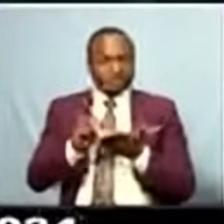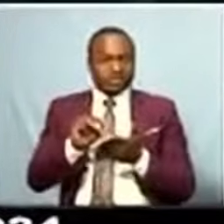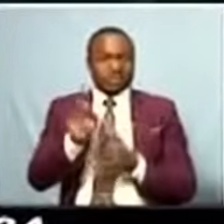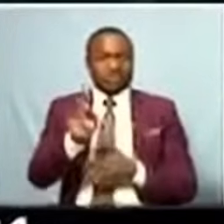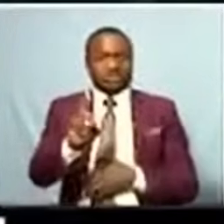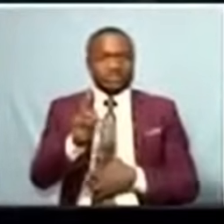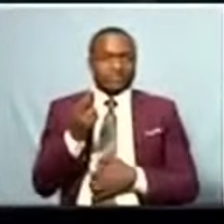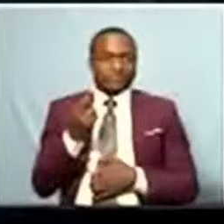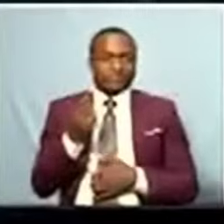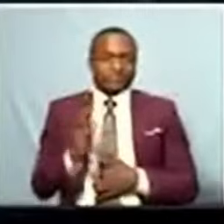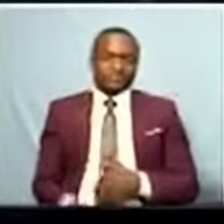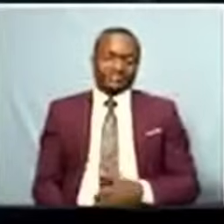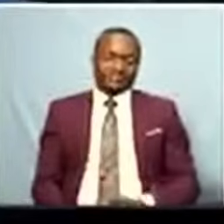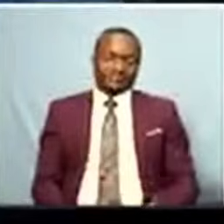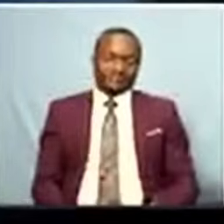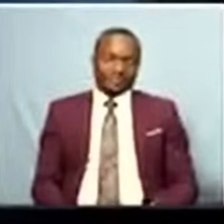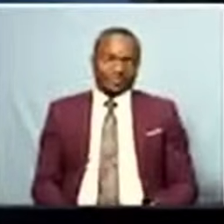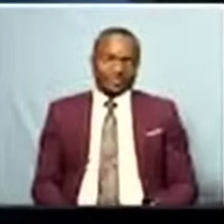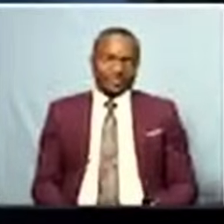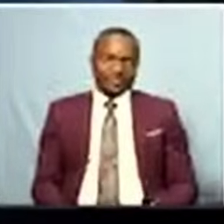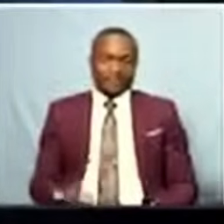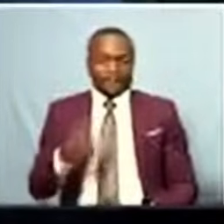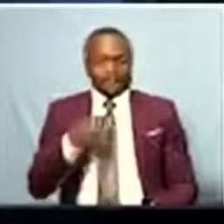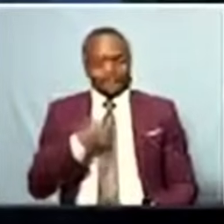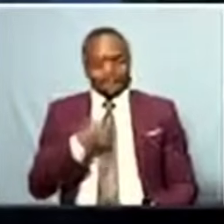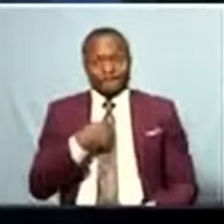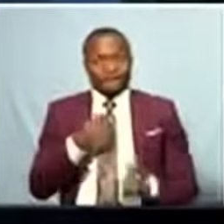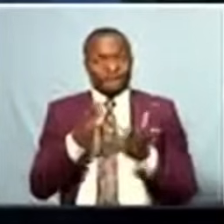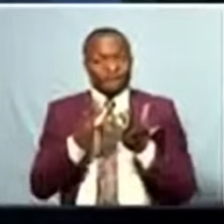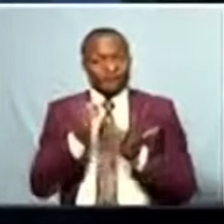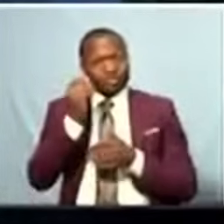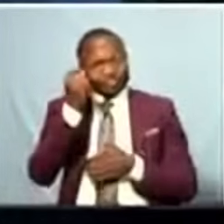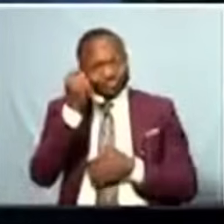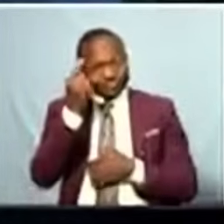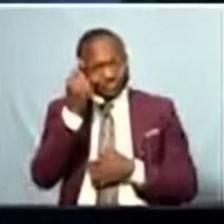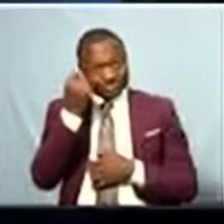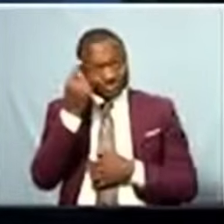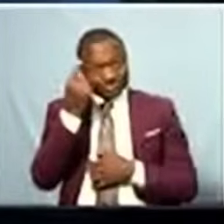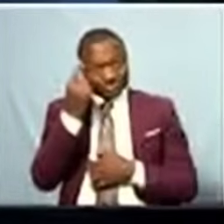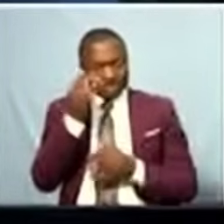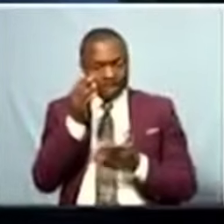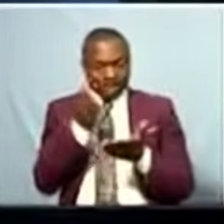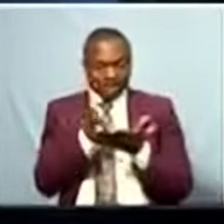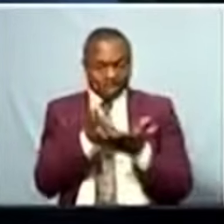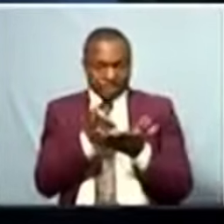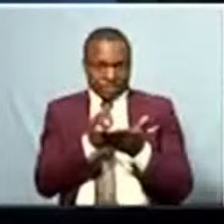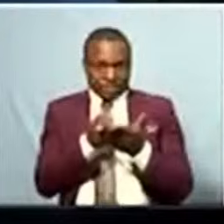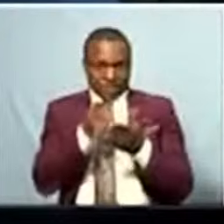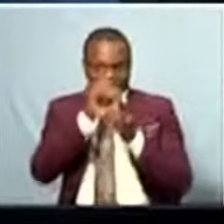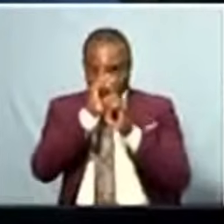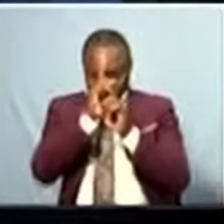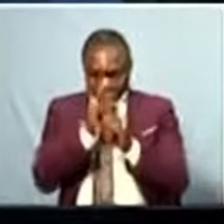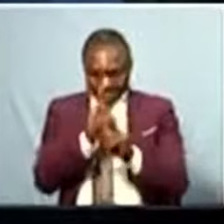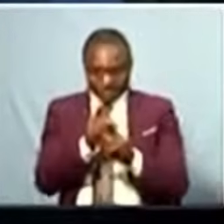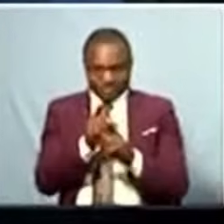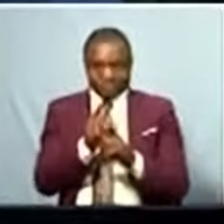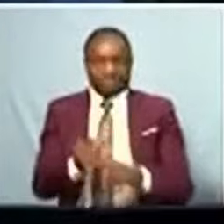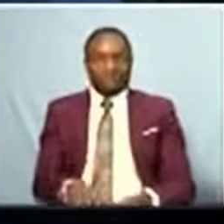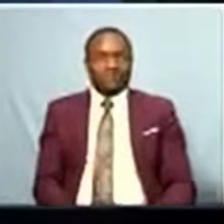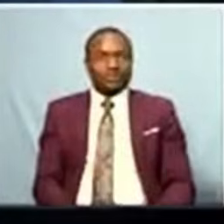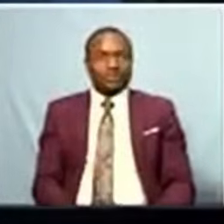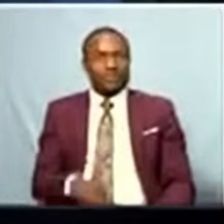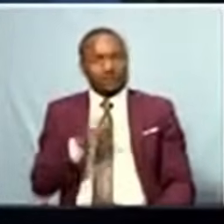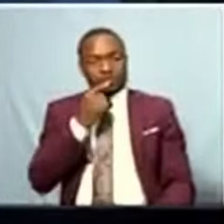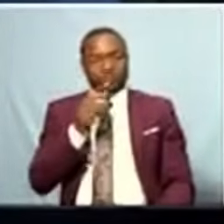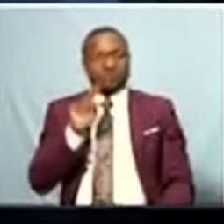retention. Yeah, so for me, I want to understand this decision to